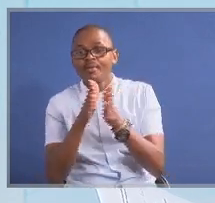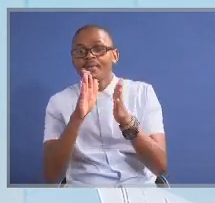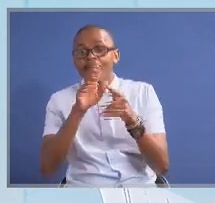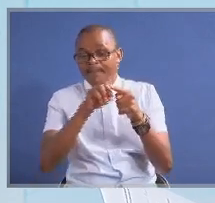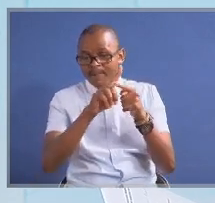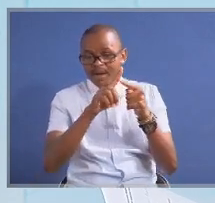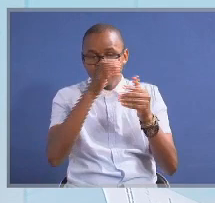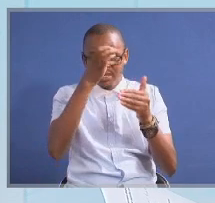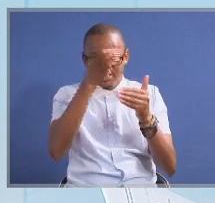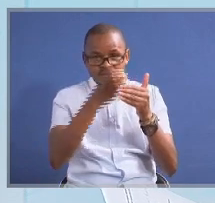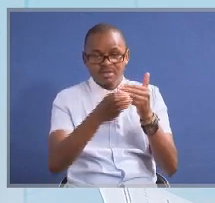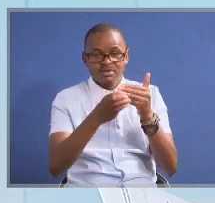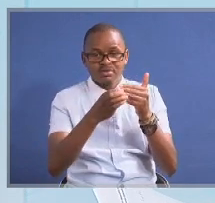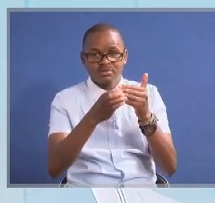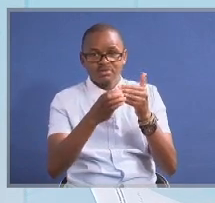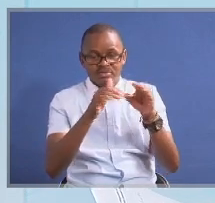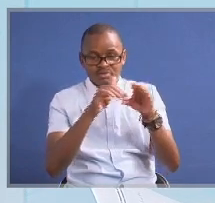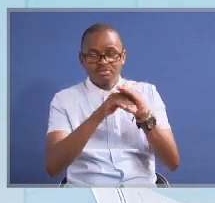know,